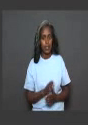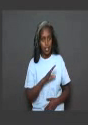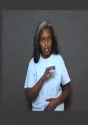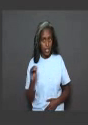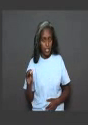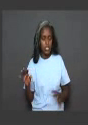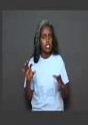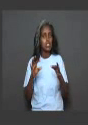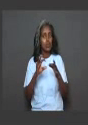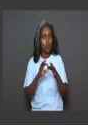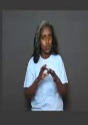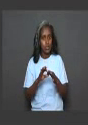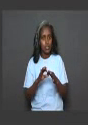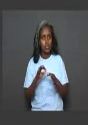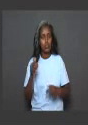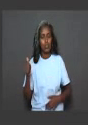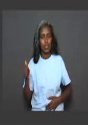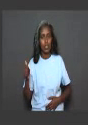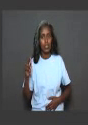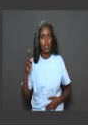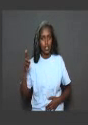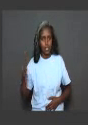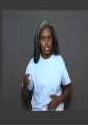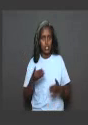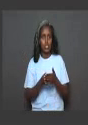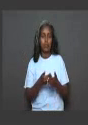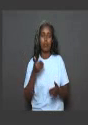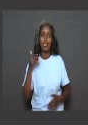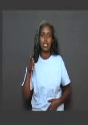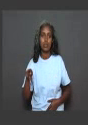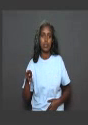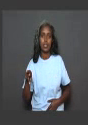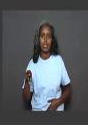the coordinates of A are h minus py,